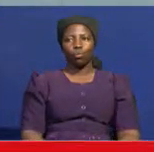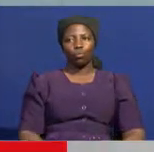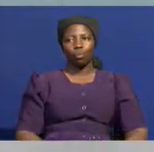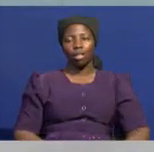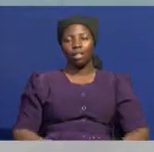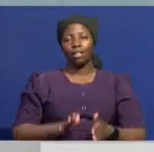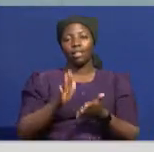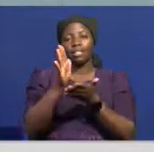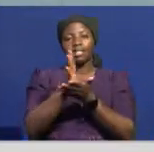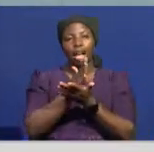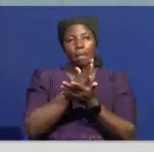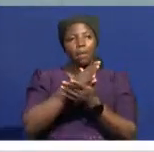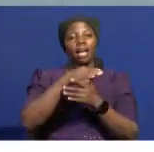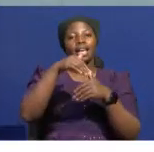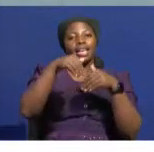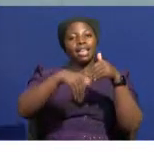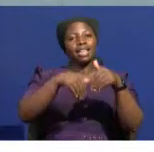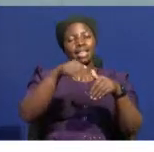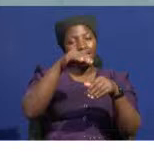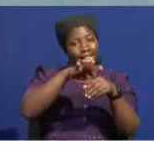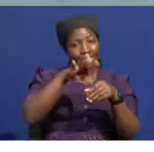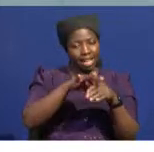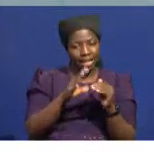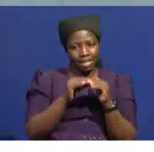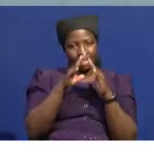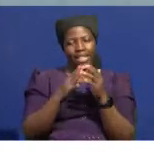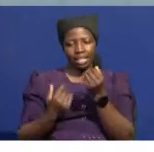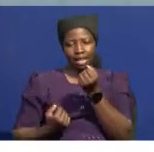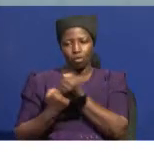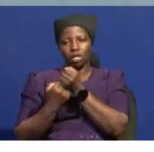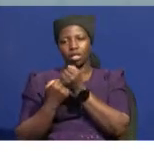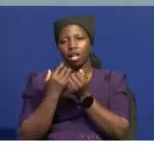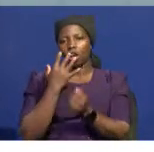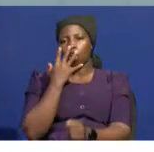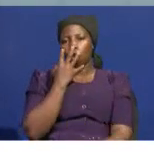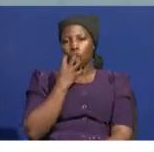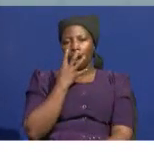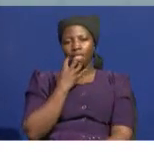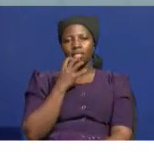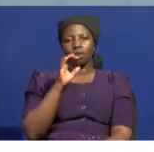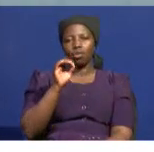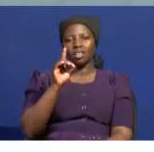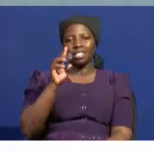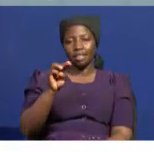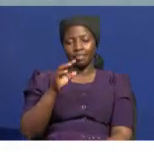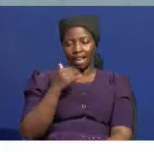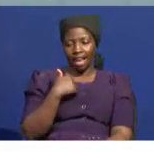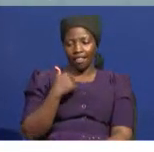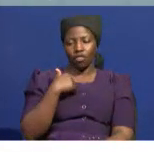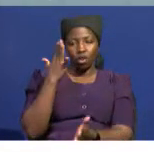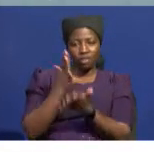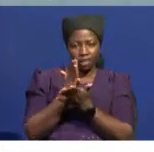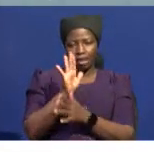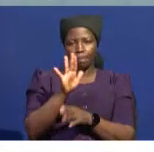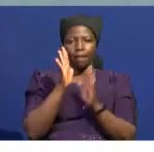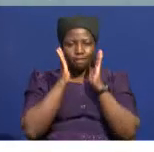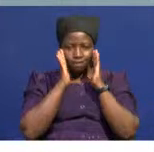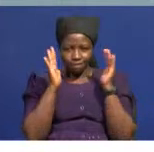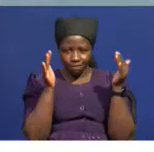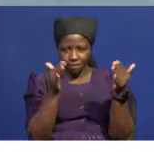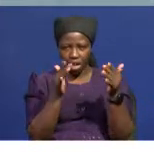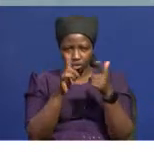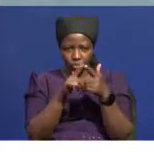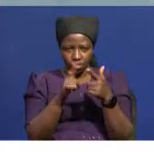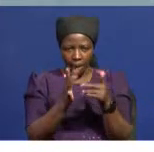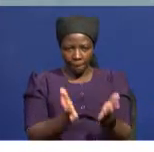A section of elected leaders aligned to the Orange Democratic Movement has reaffirmed their dedication to fortify